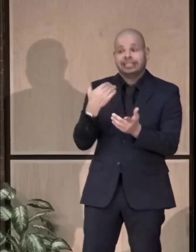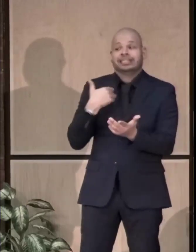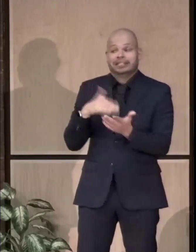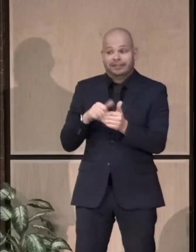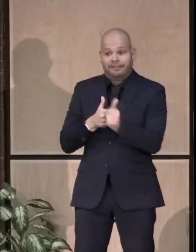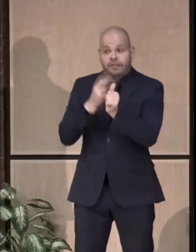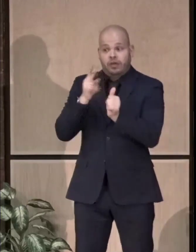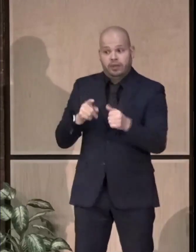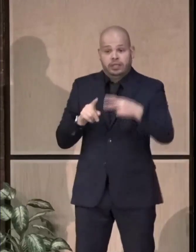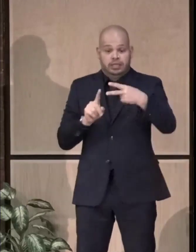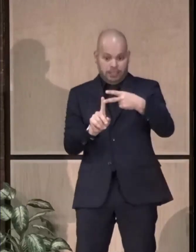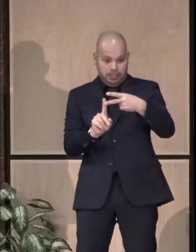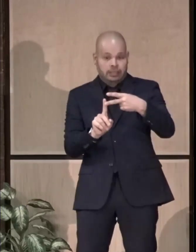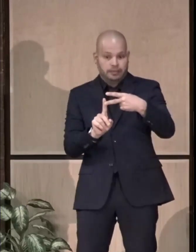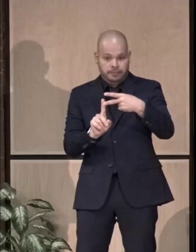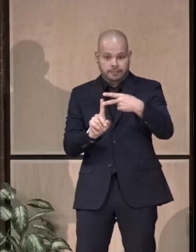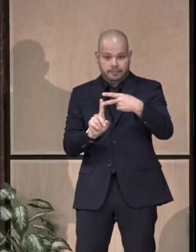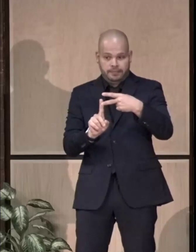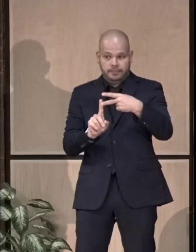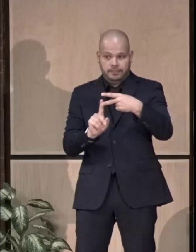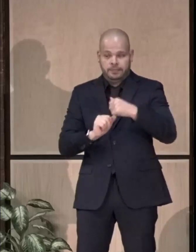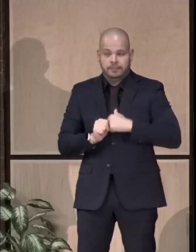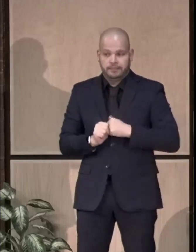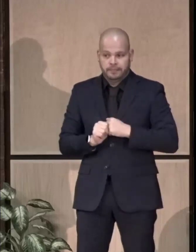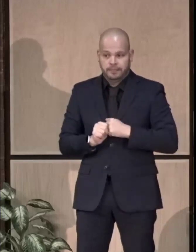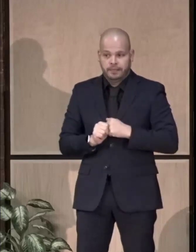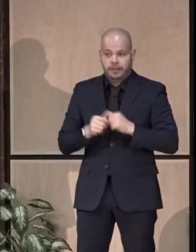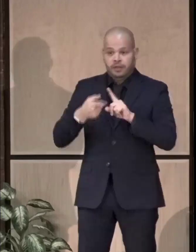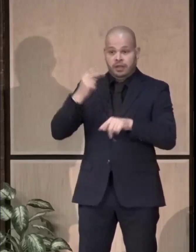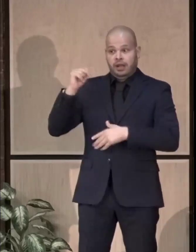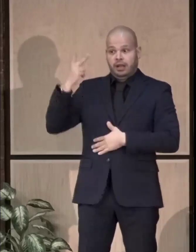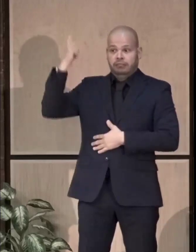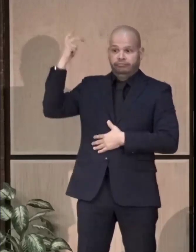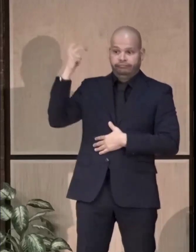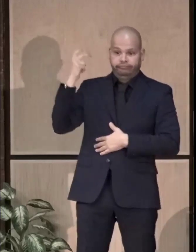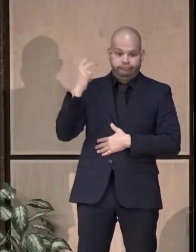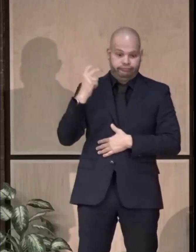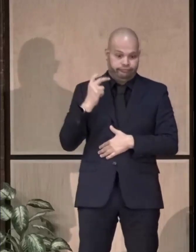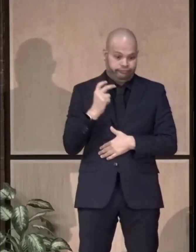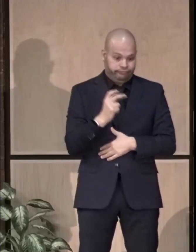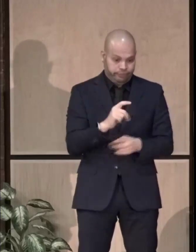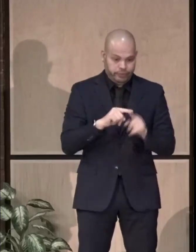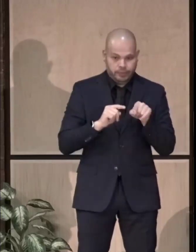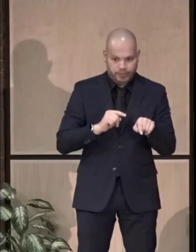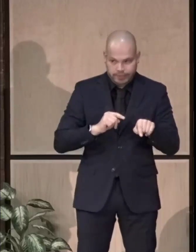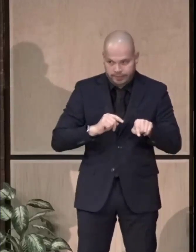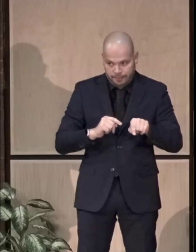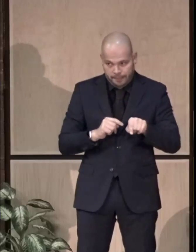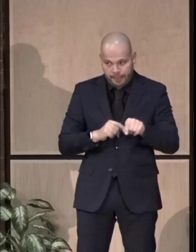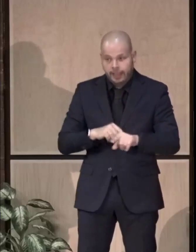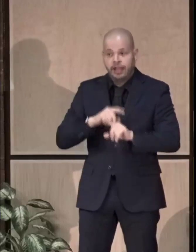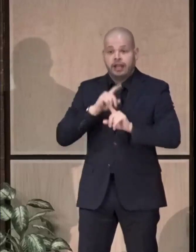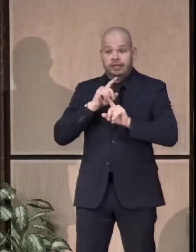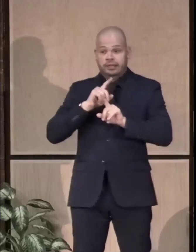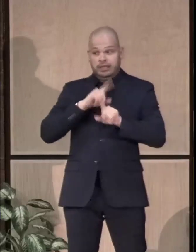when I was down there. Okay. And you had traveled from New Hampshire that day? On the 16th, sir, yes.